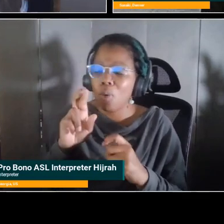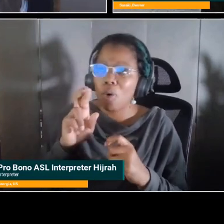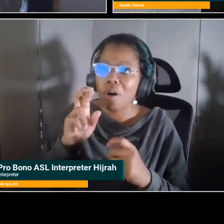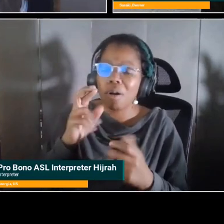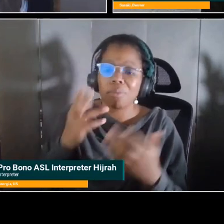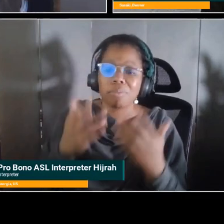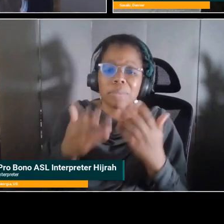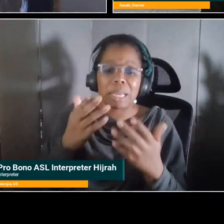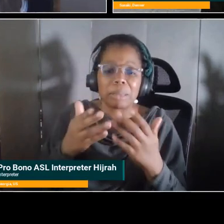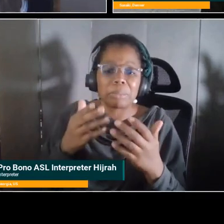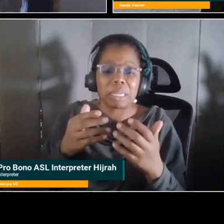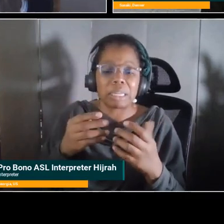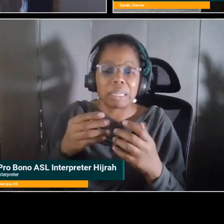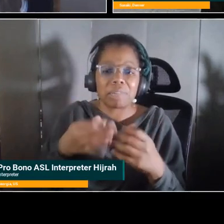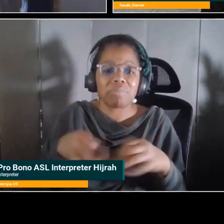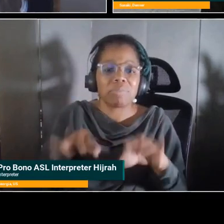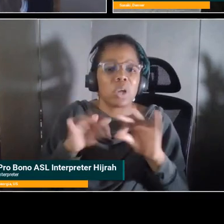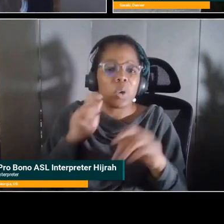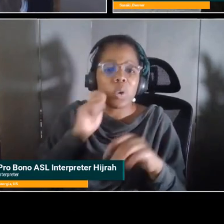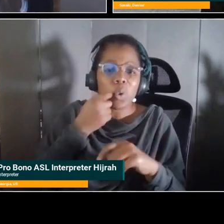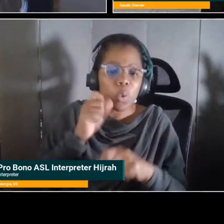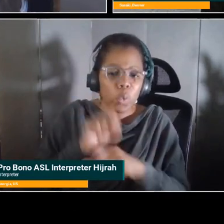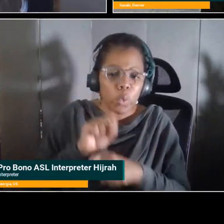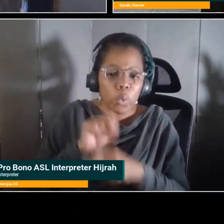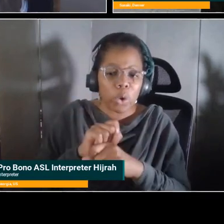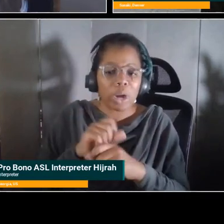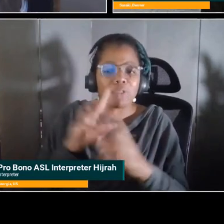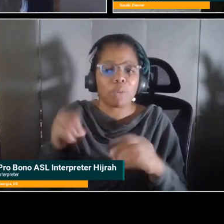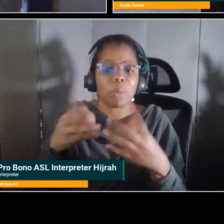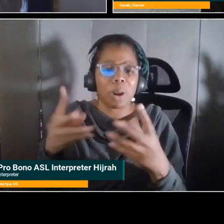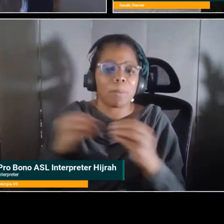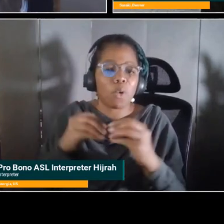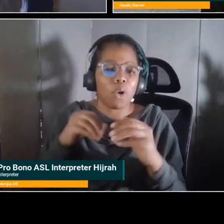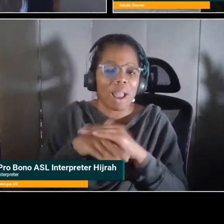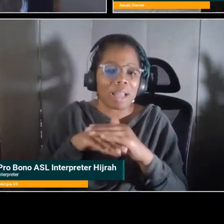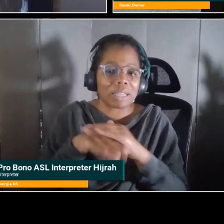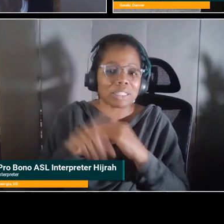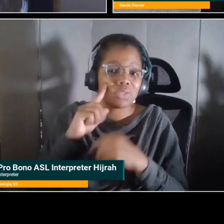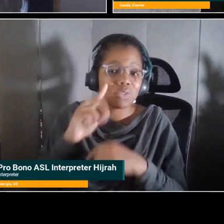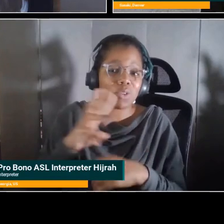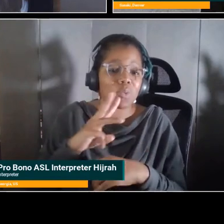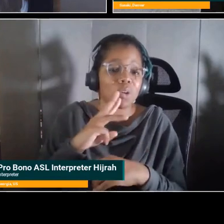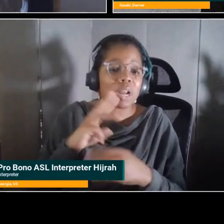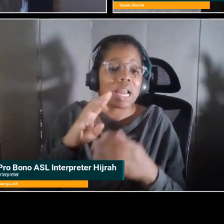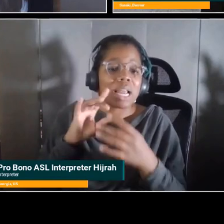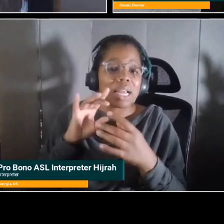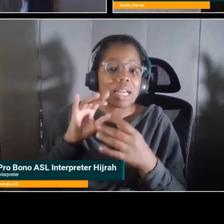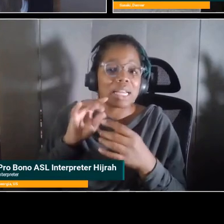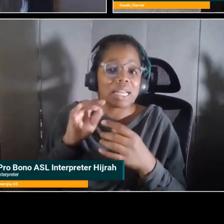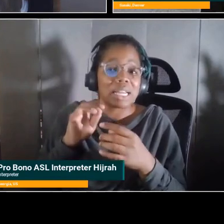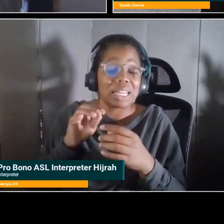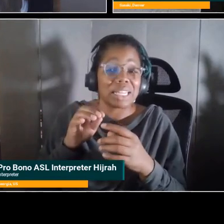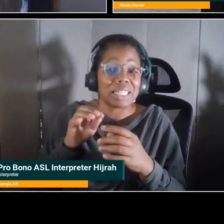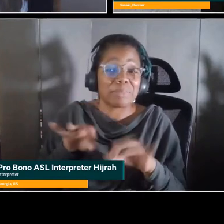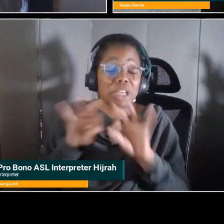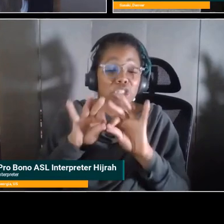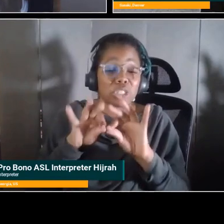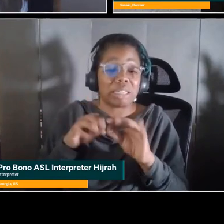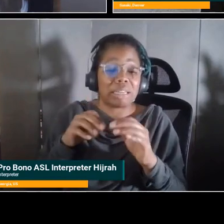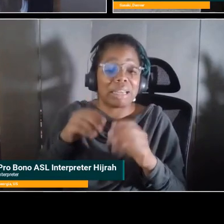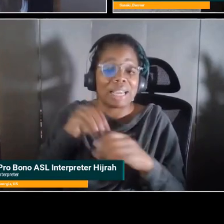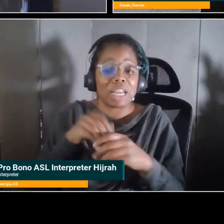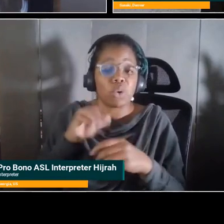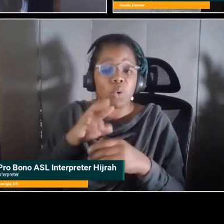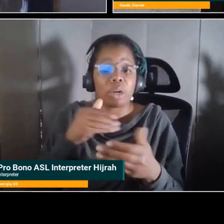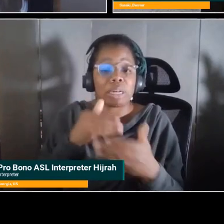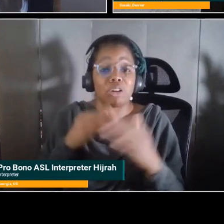compelling cool work related to providing more access to water, especially in or near cities where most people live and